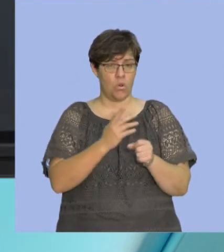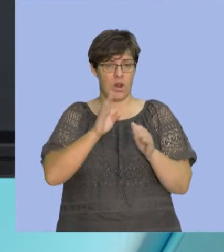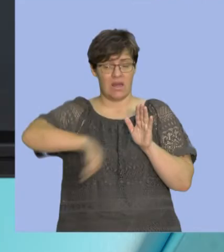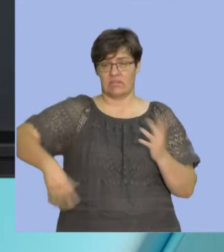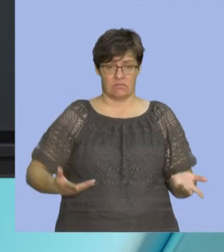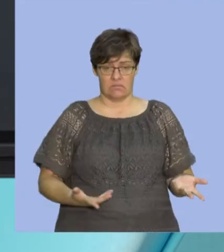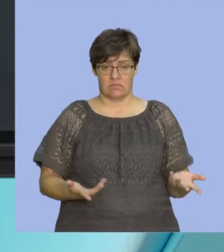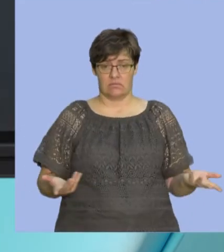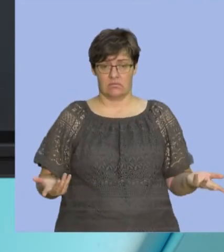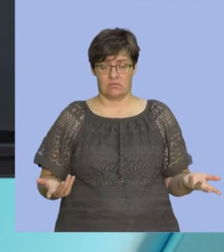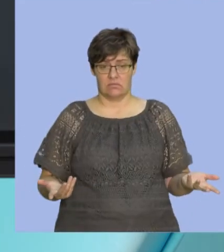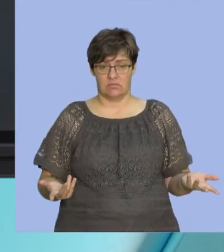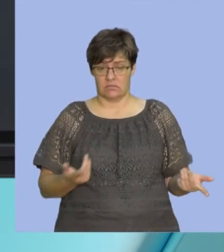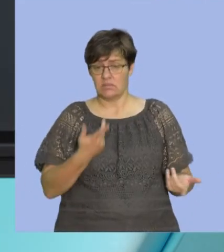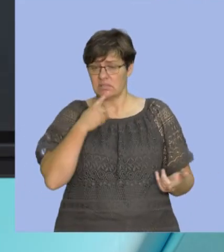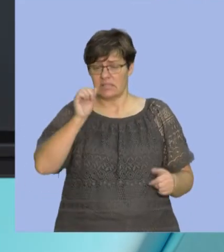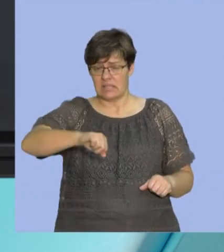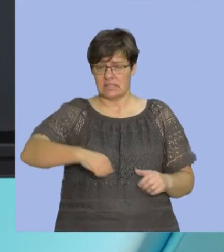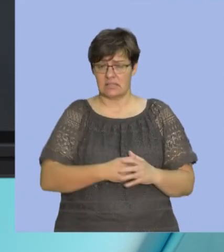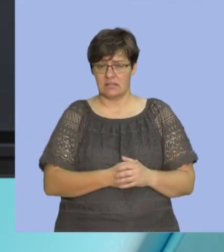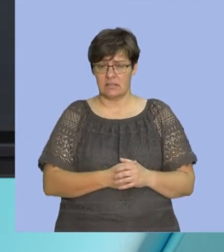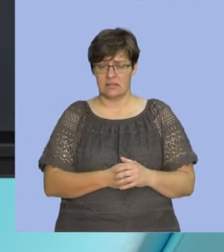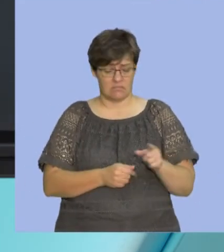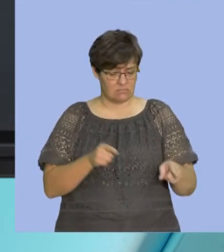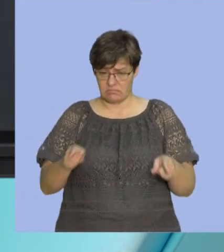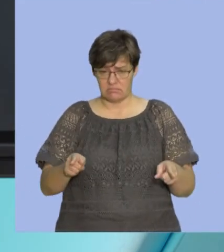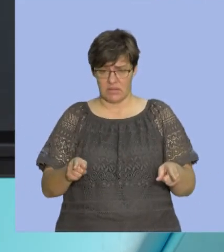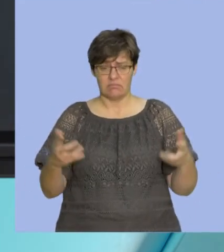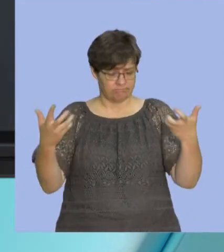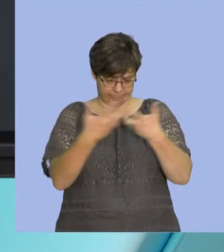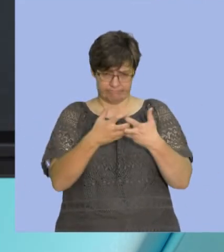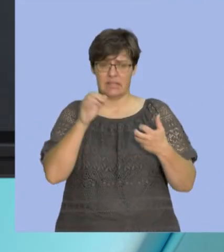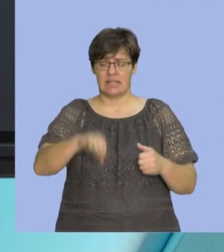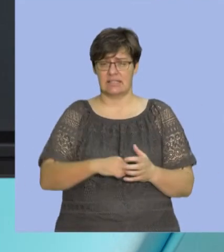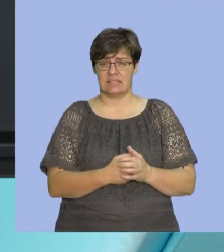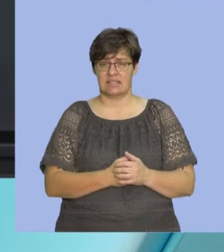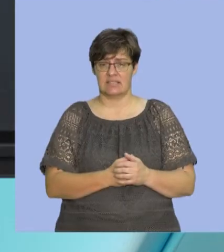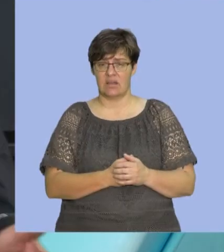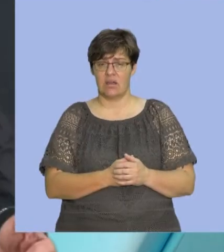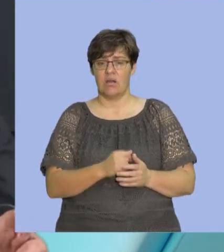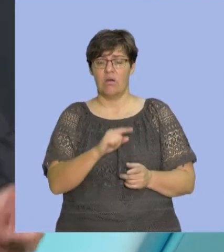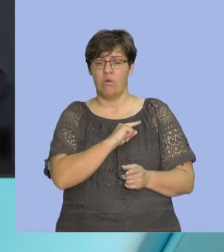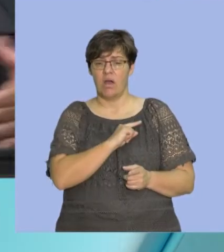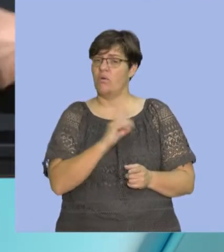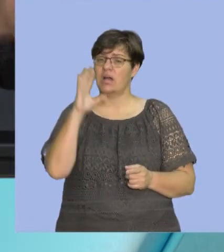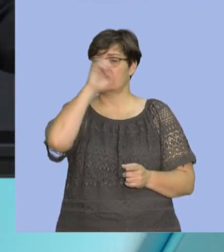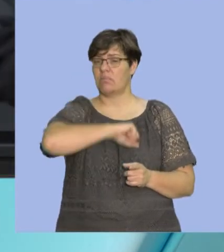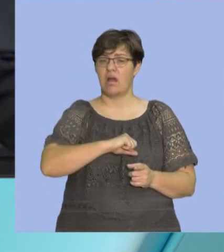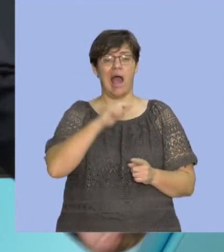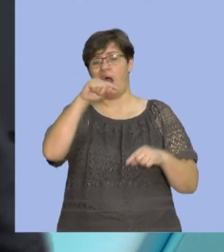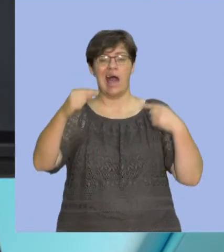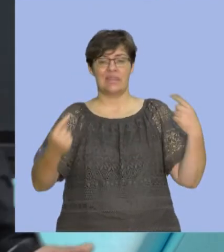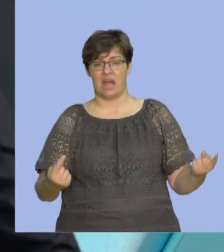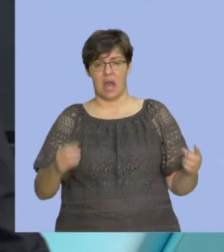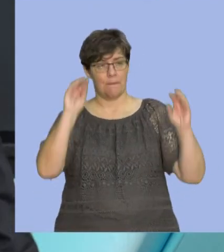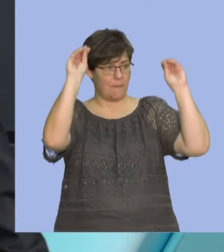And once again, the answer is yes. Your control account will agree with your list. That's assuming all